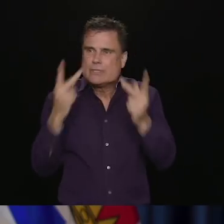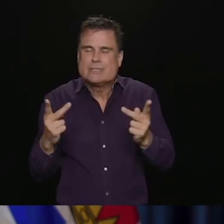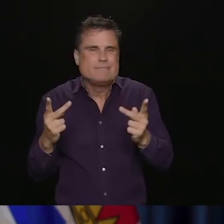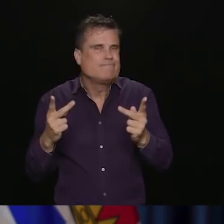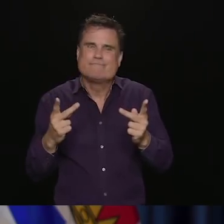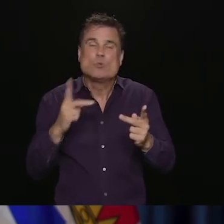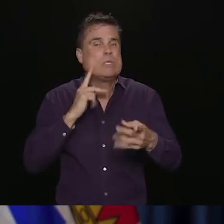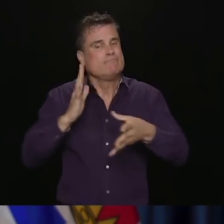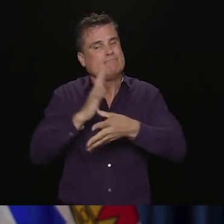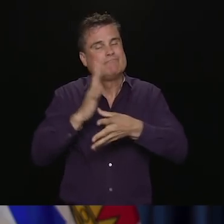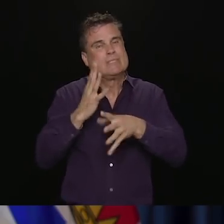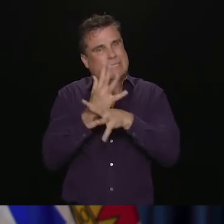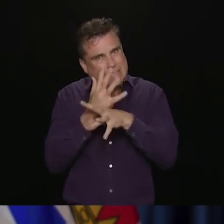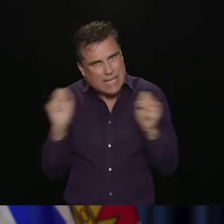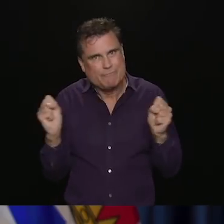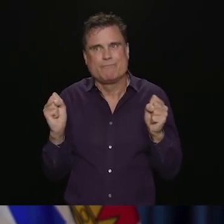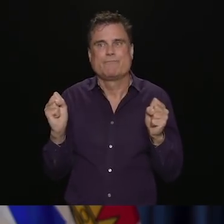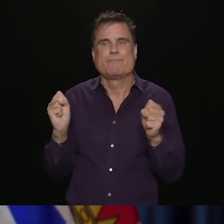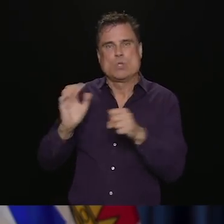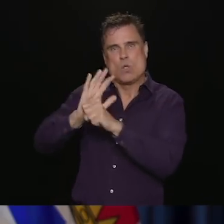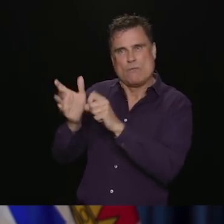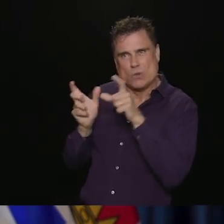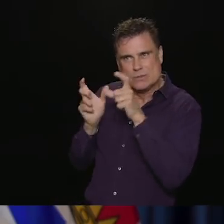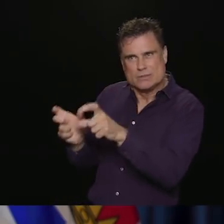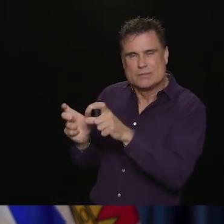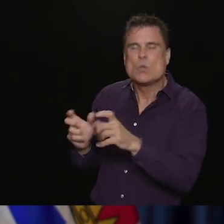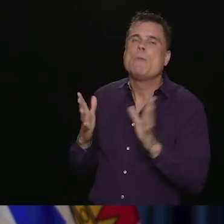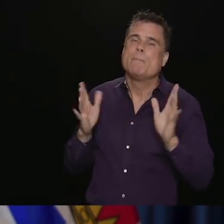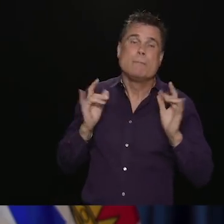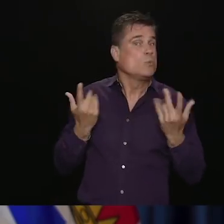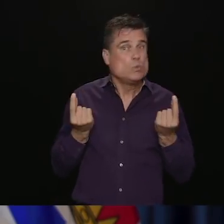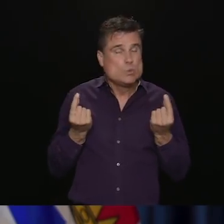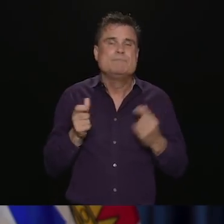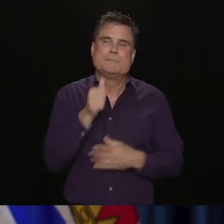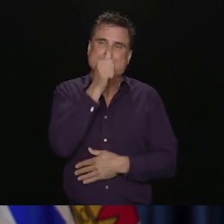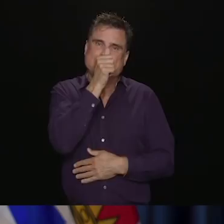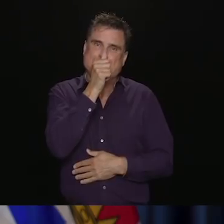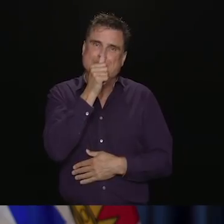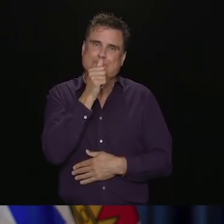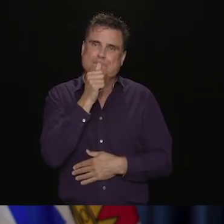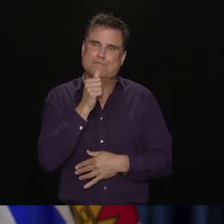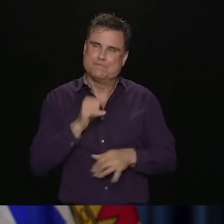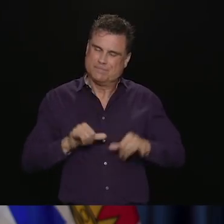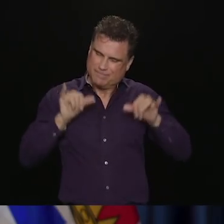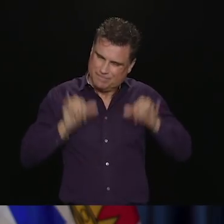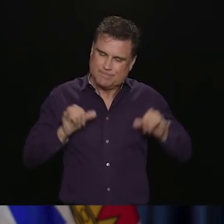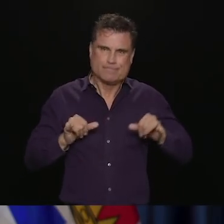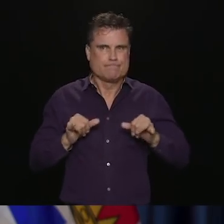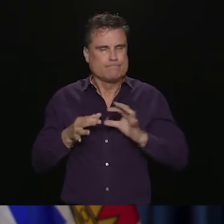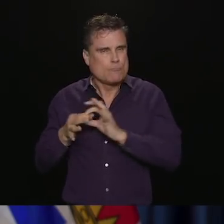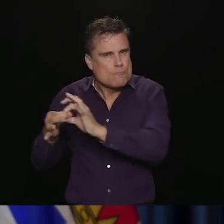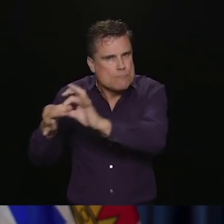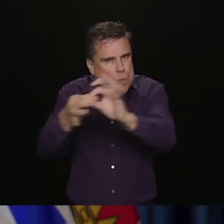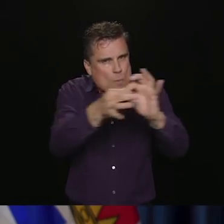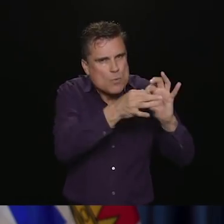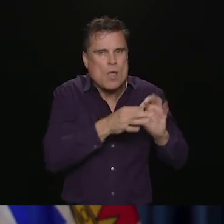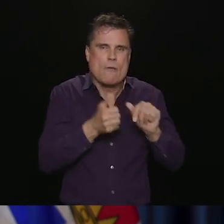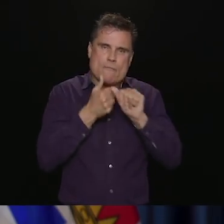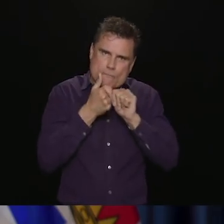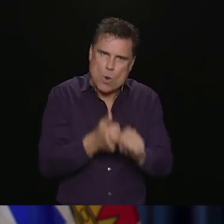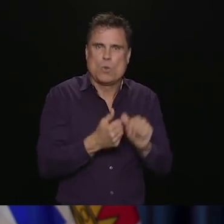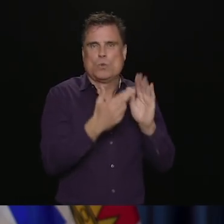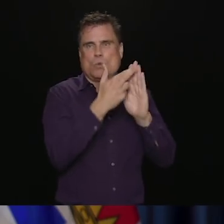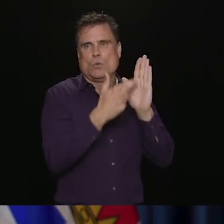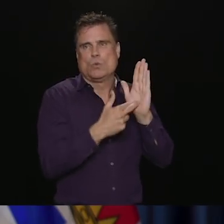visits, depend on our collective willingness to continue to act, to continue